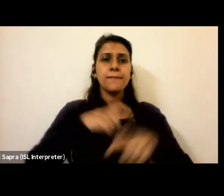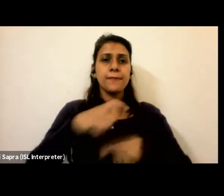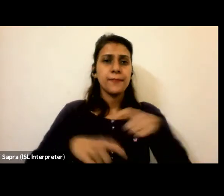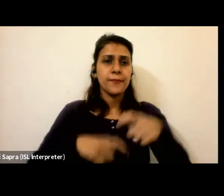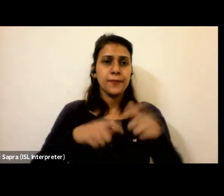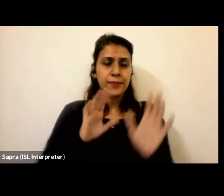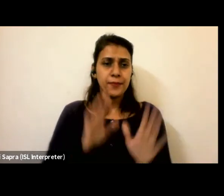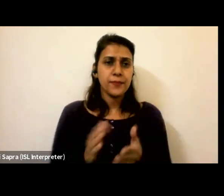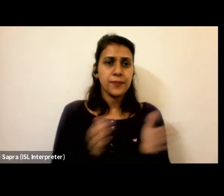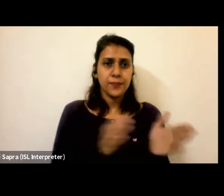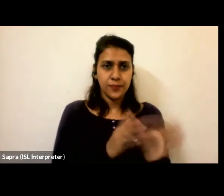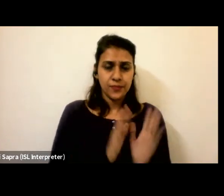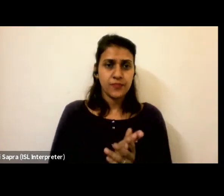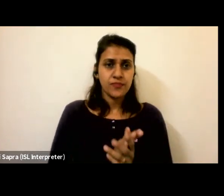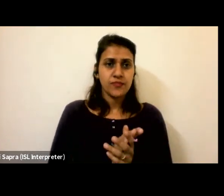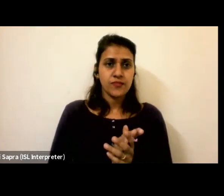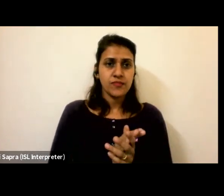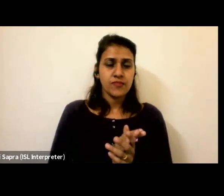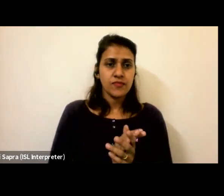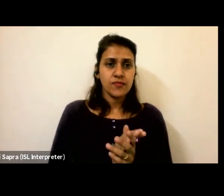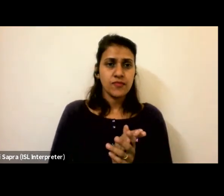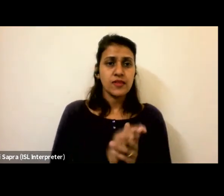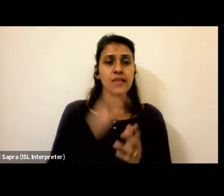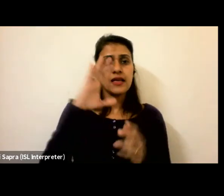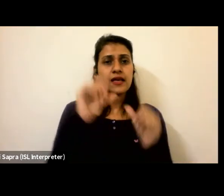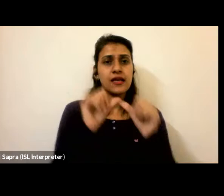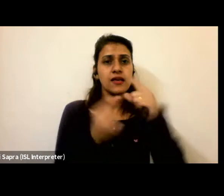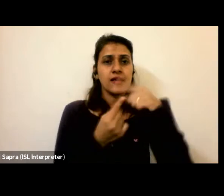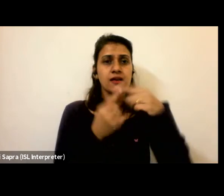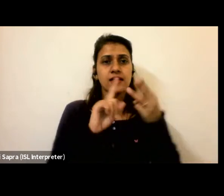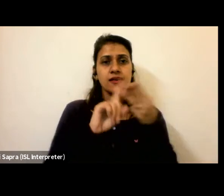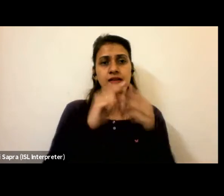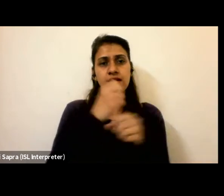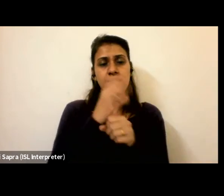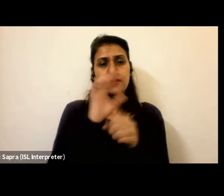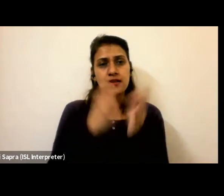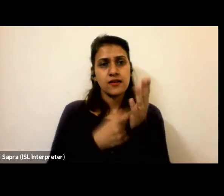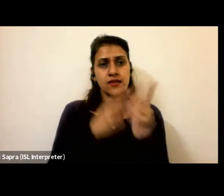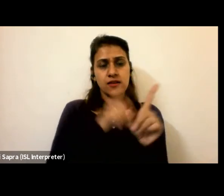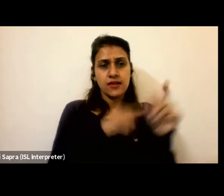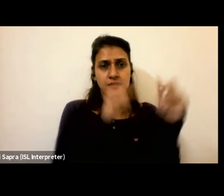So for category A, which is role model persons with disabilities